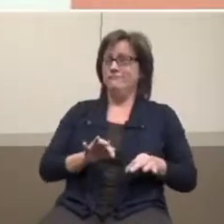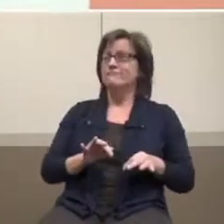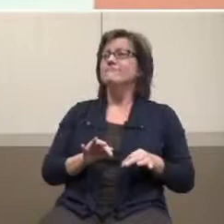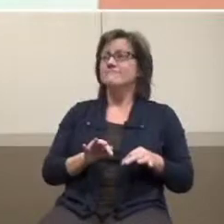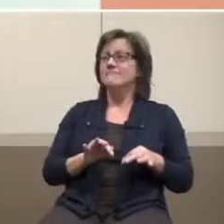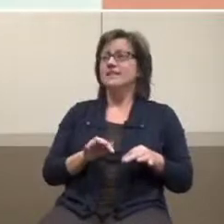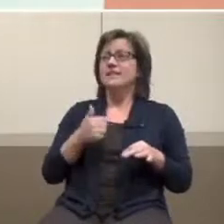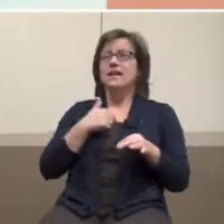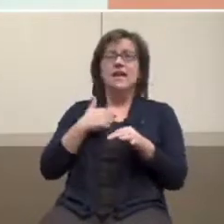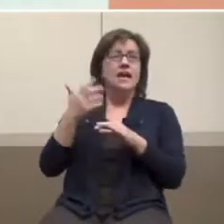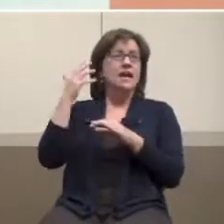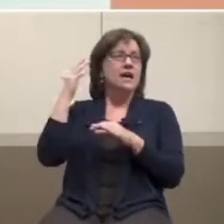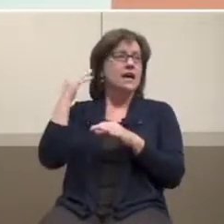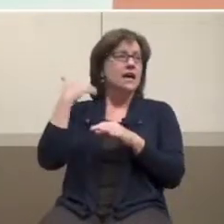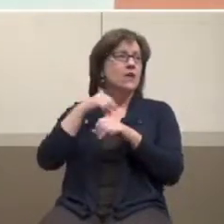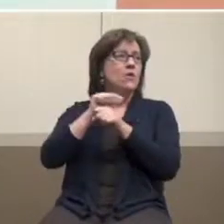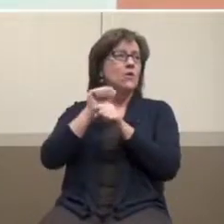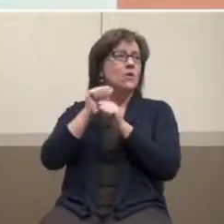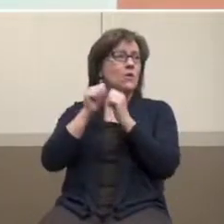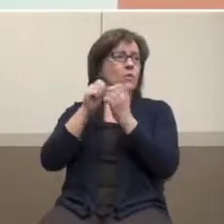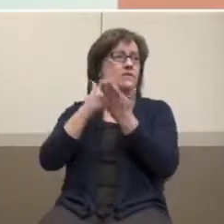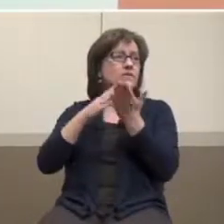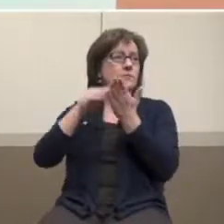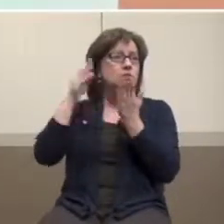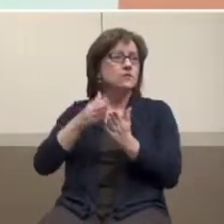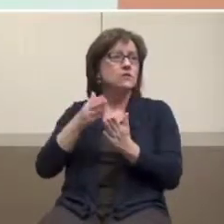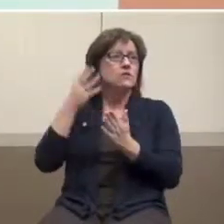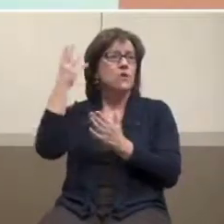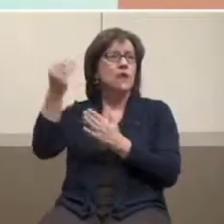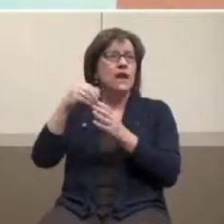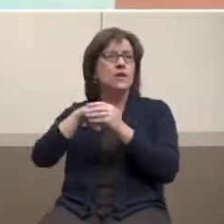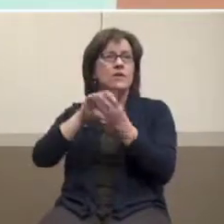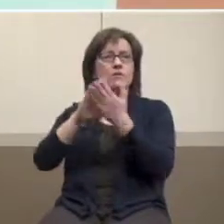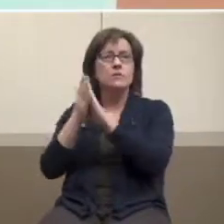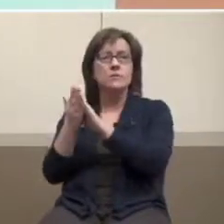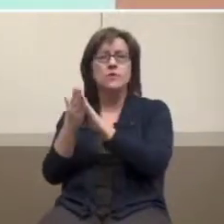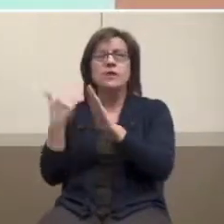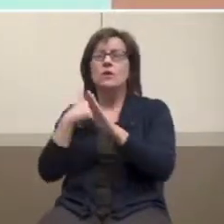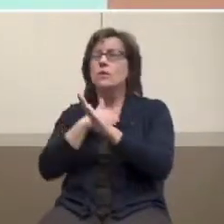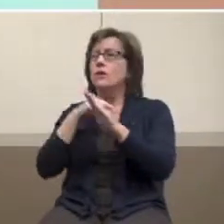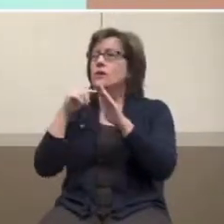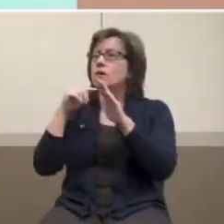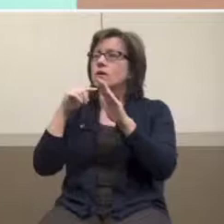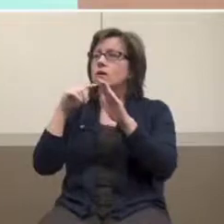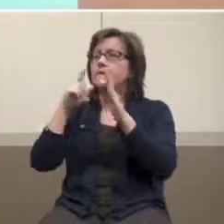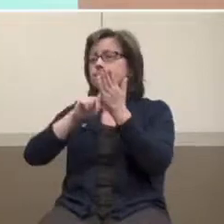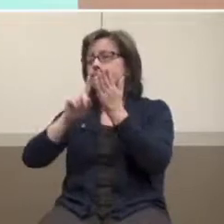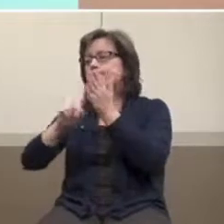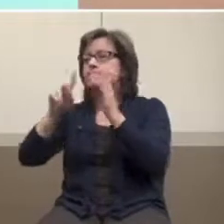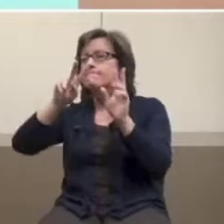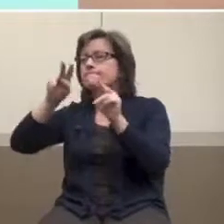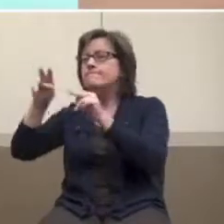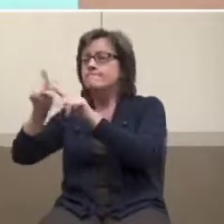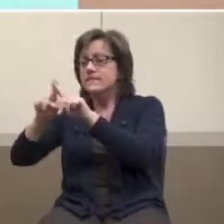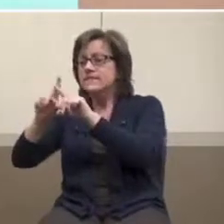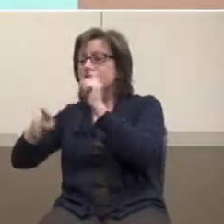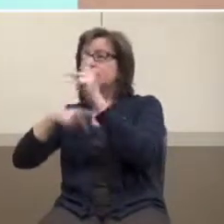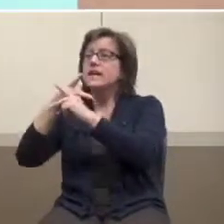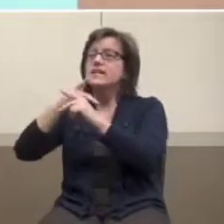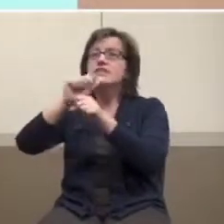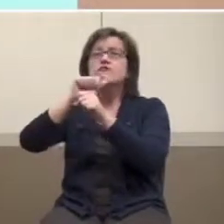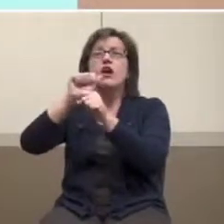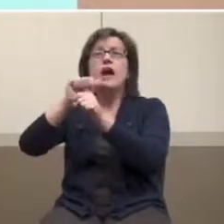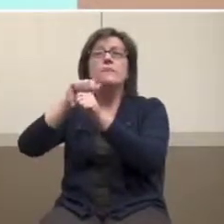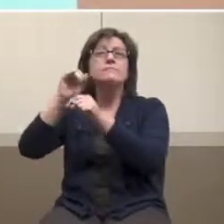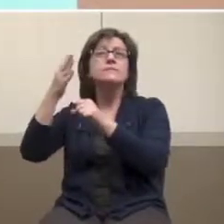with some students going out in the community, and we were looking at different kinds of jobs that are out there, and so I